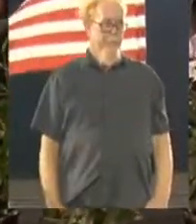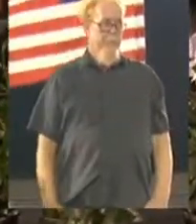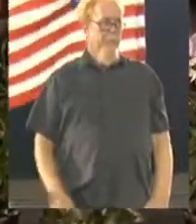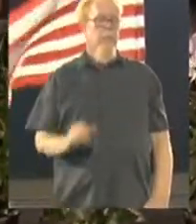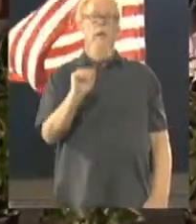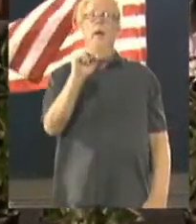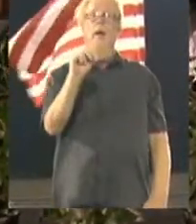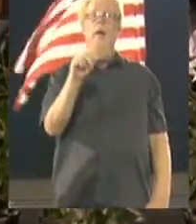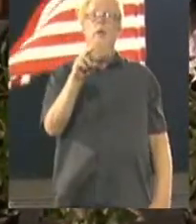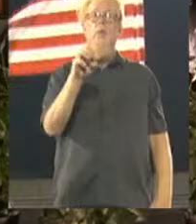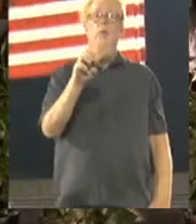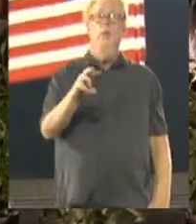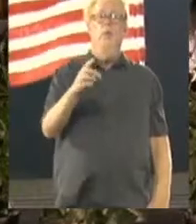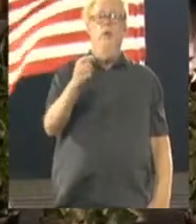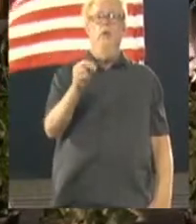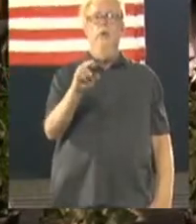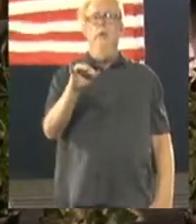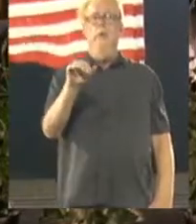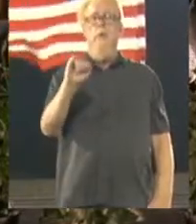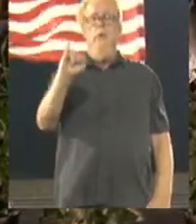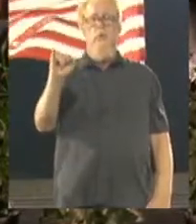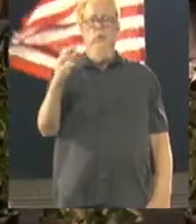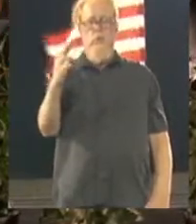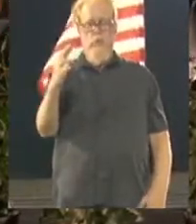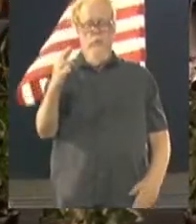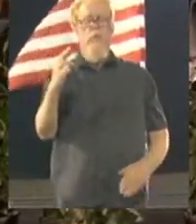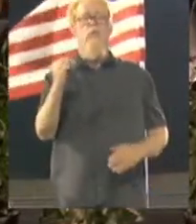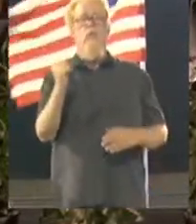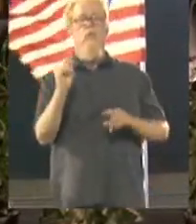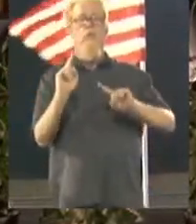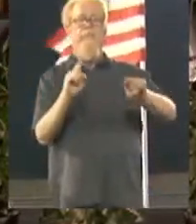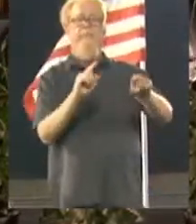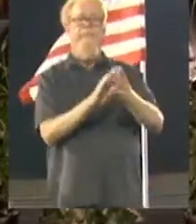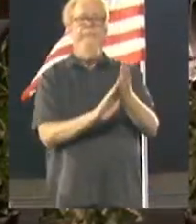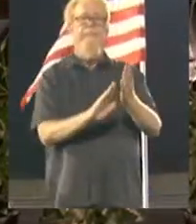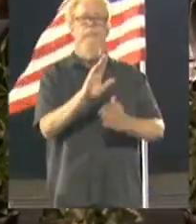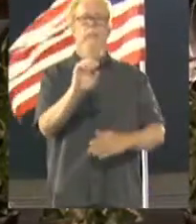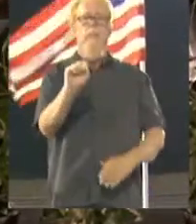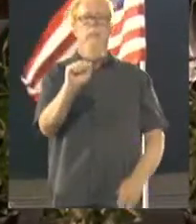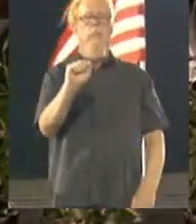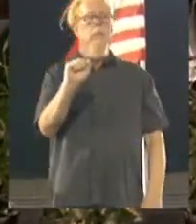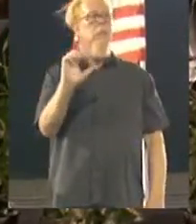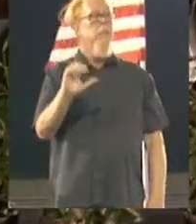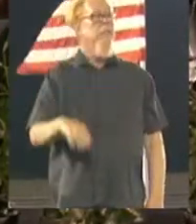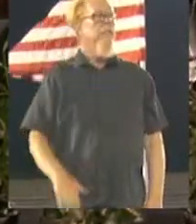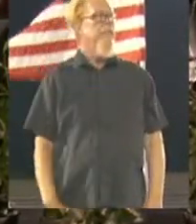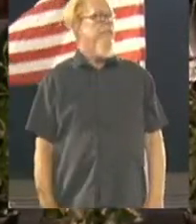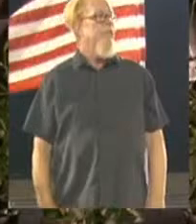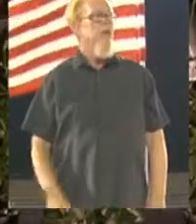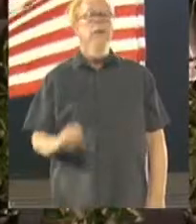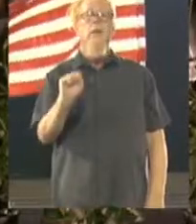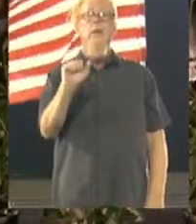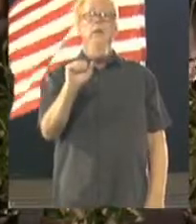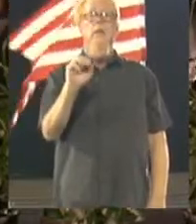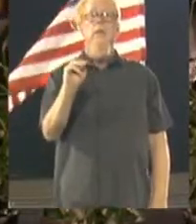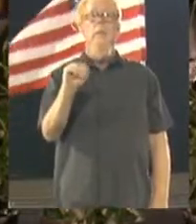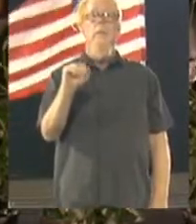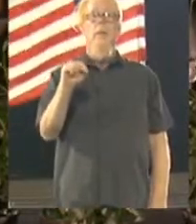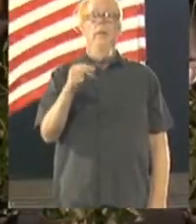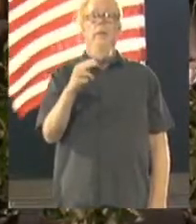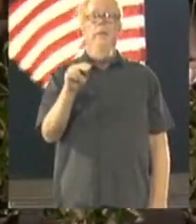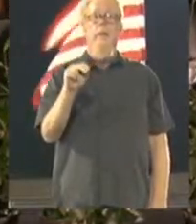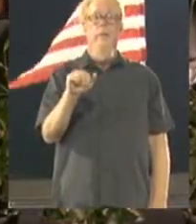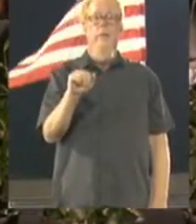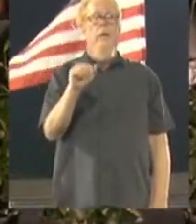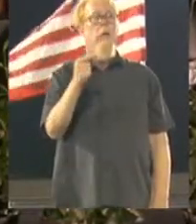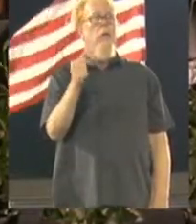Andrew Garcia Jr. will be attending San Antonio College. Samantha Leilani Garcia